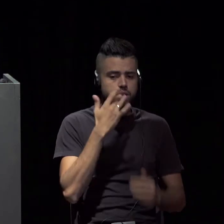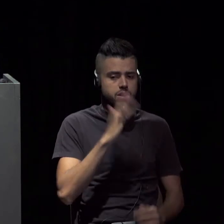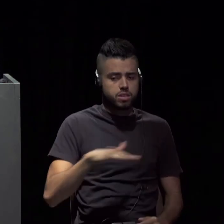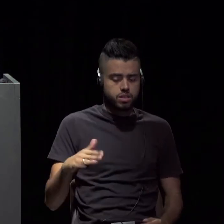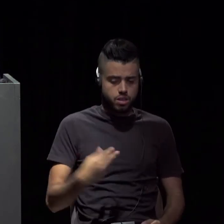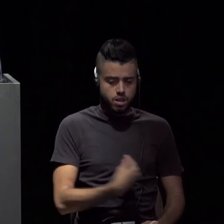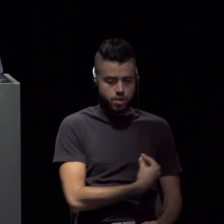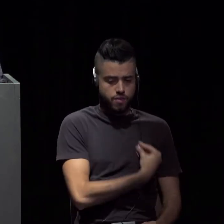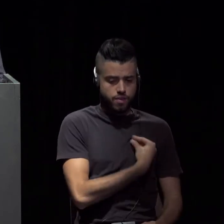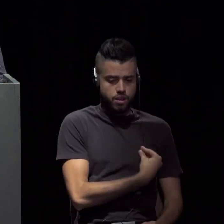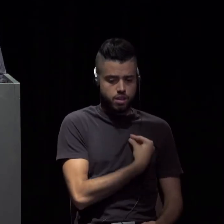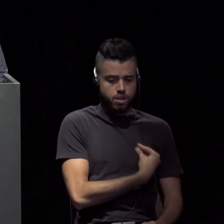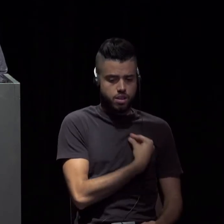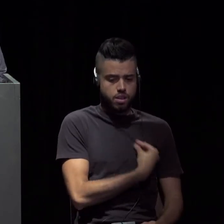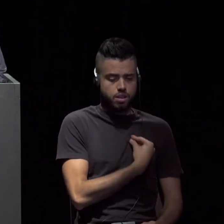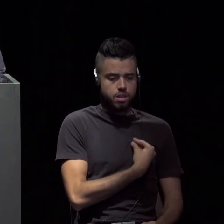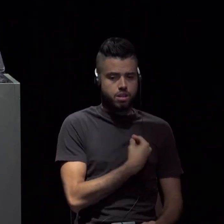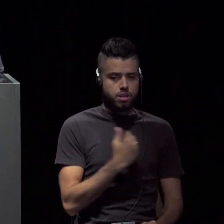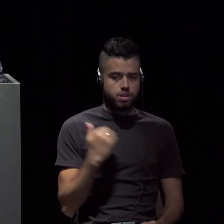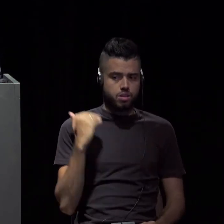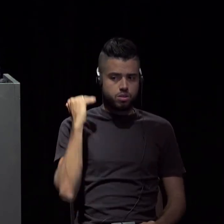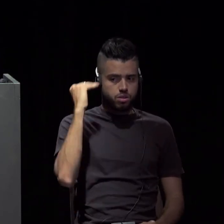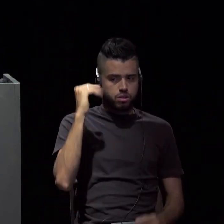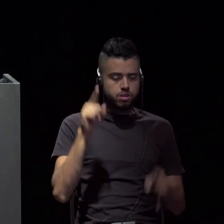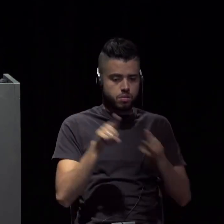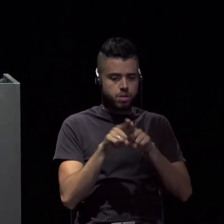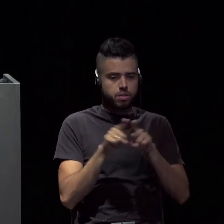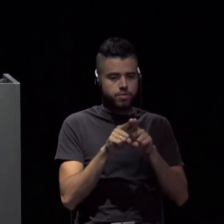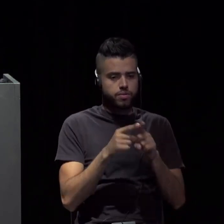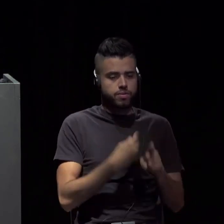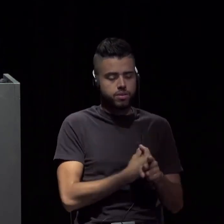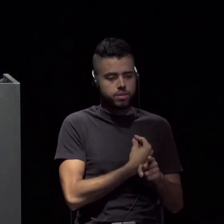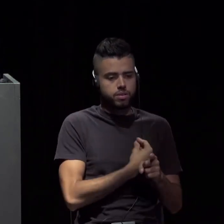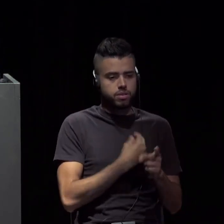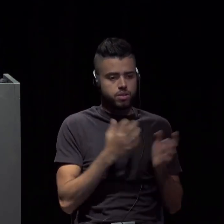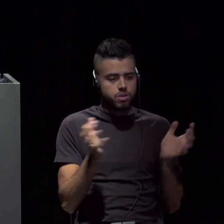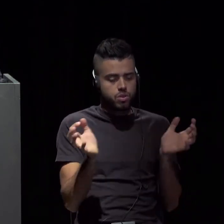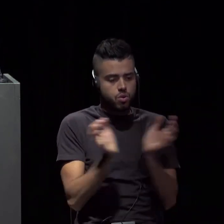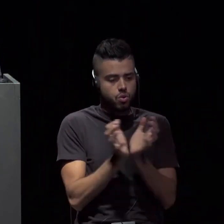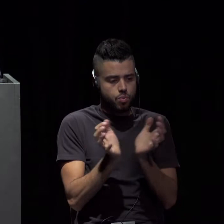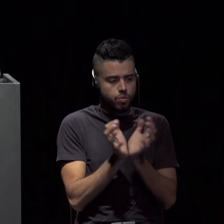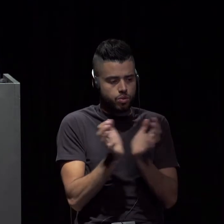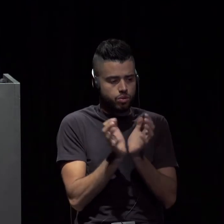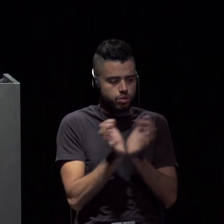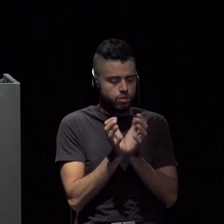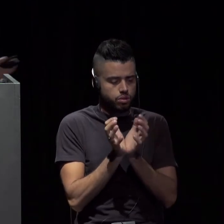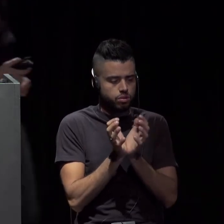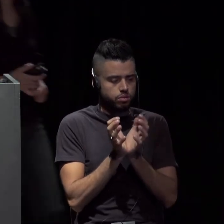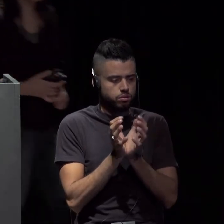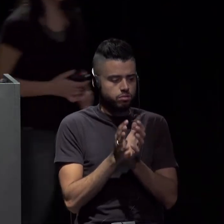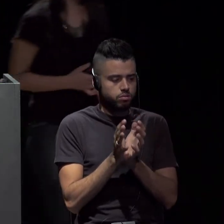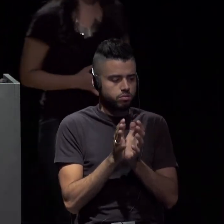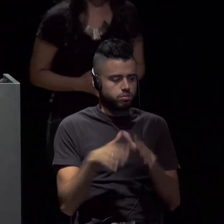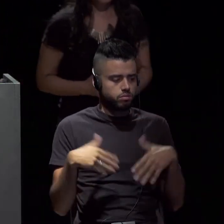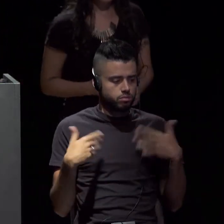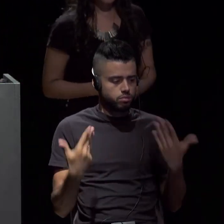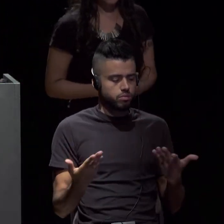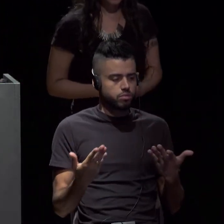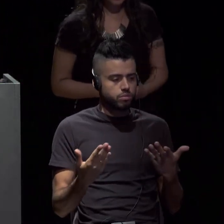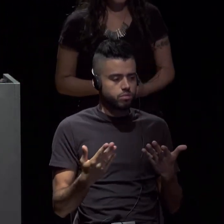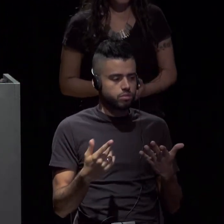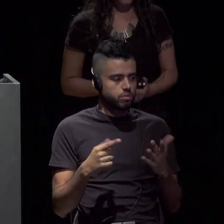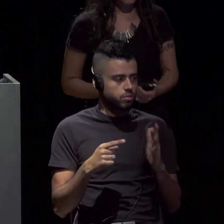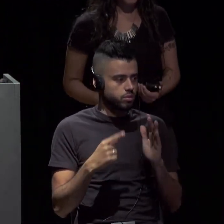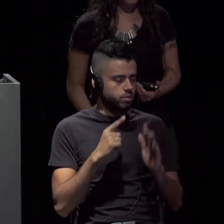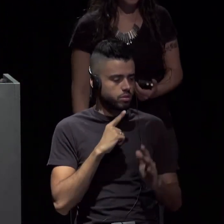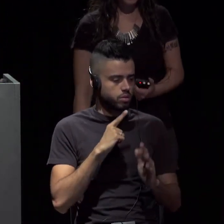community. Having created his sculptures, therefore, it makes sense that they must have the trust, that he